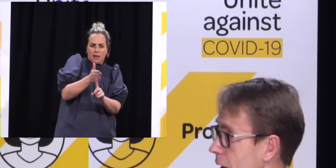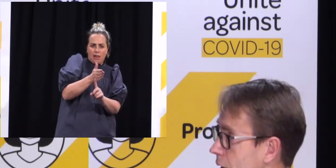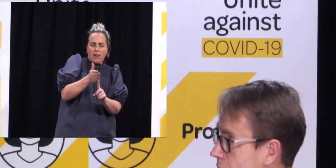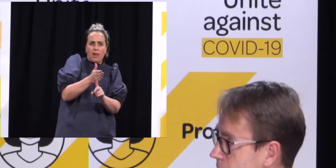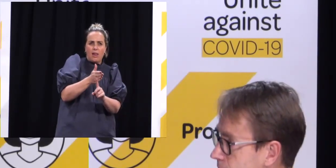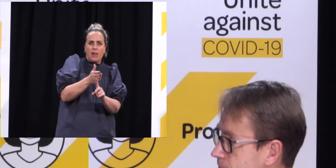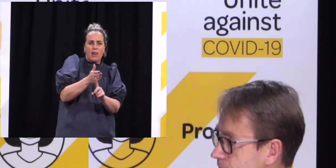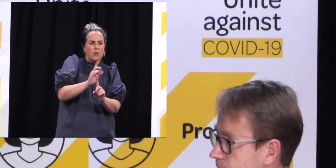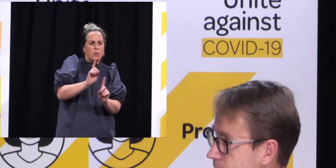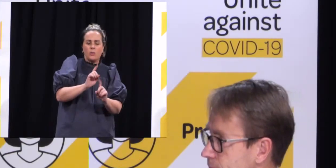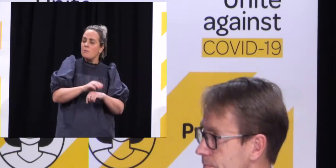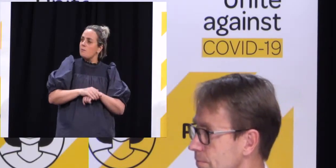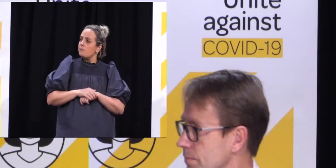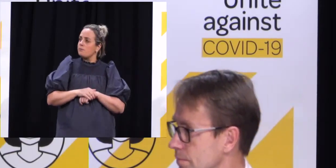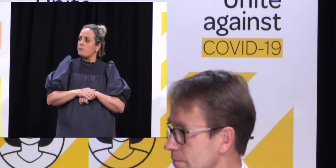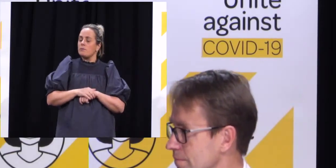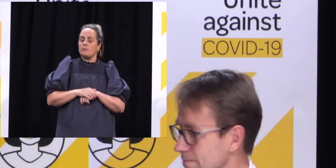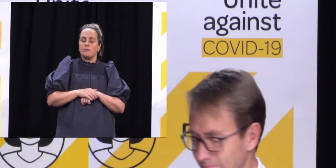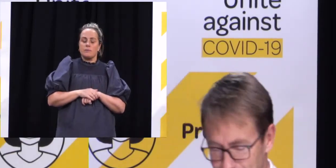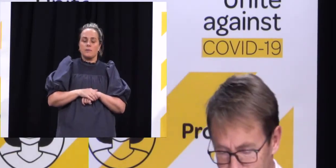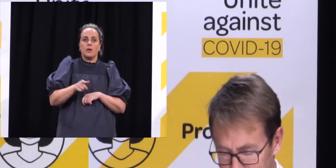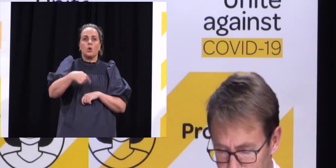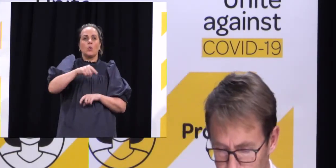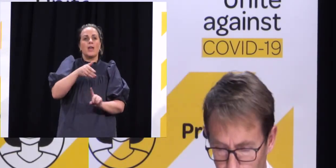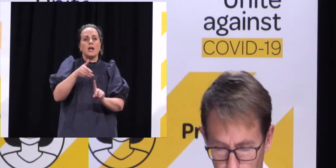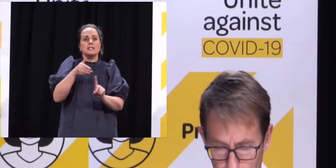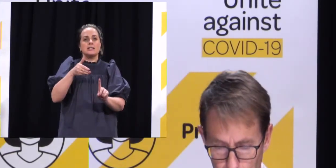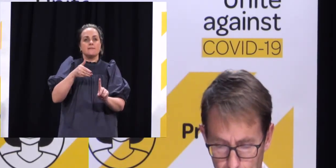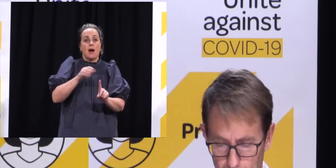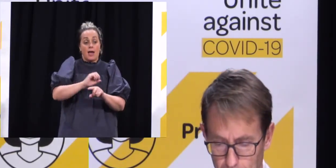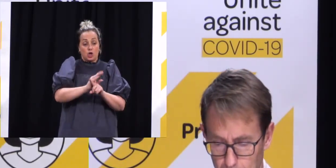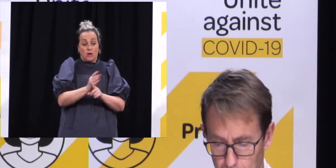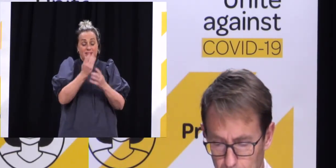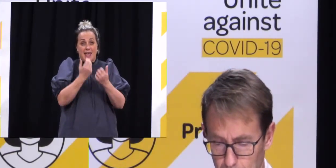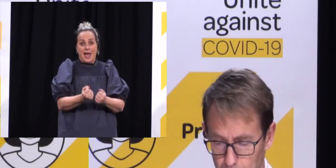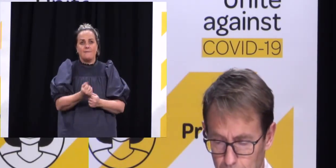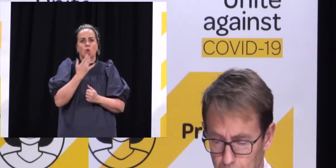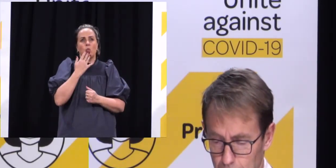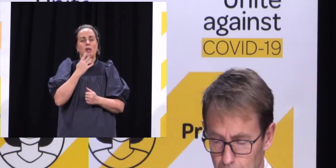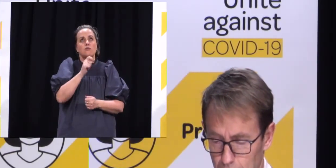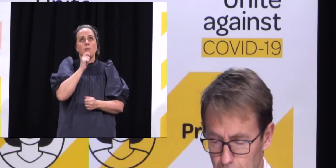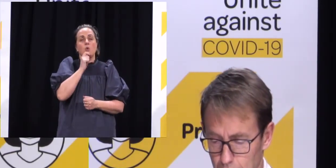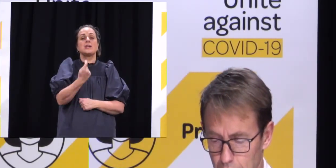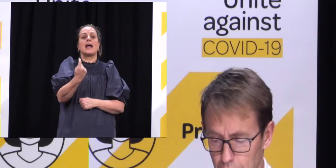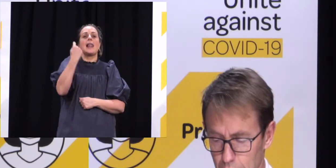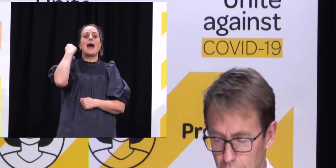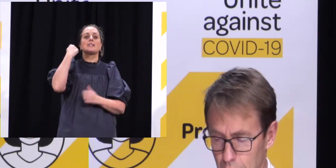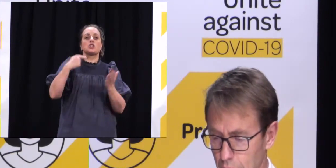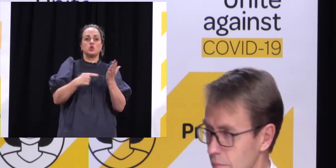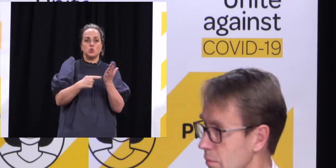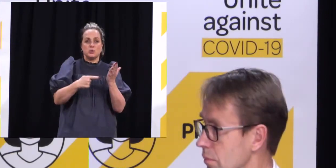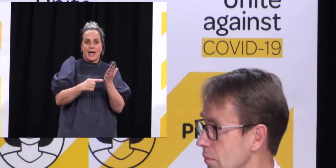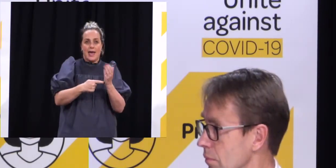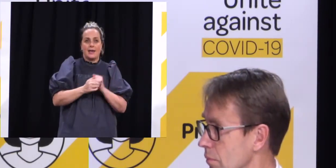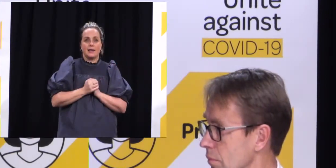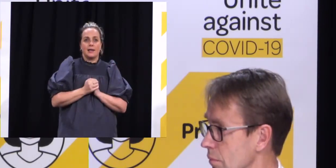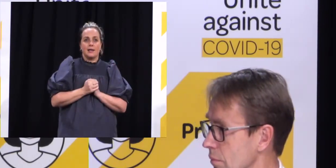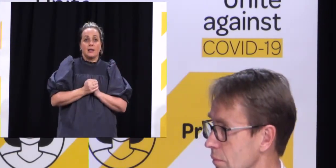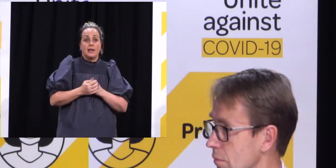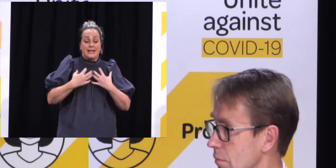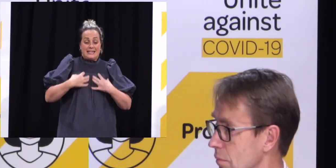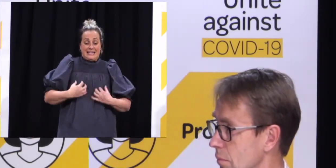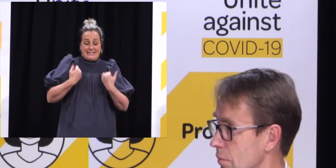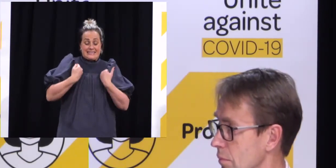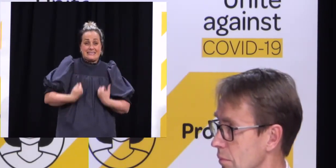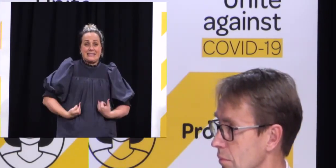then? So my recollection is, of course, we identified him with a positive result that was reported last Tuesday, and symptom onset was